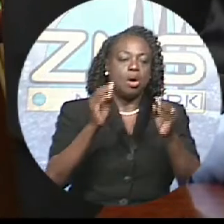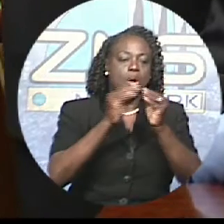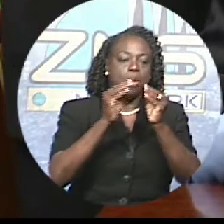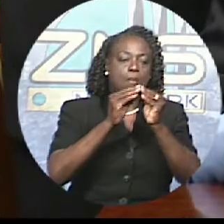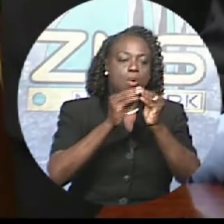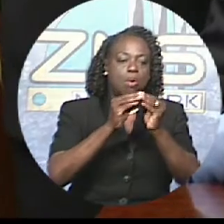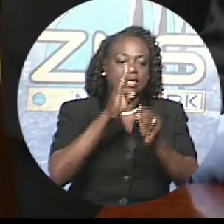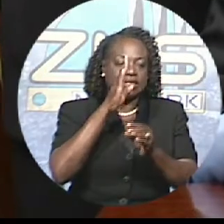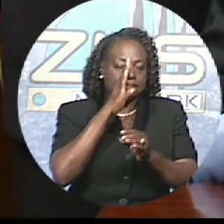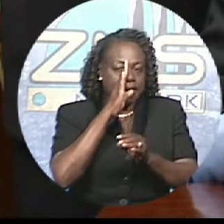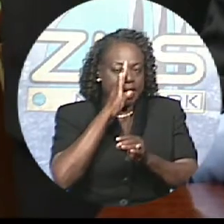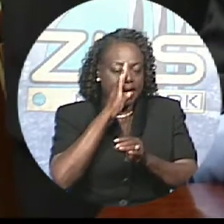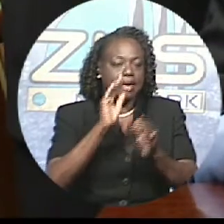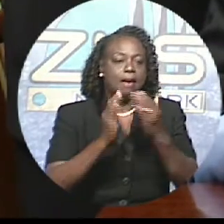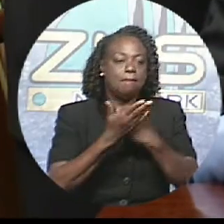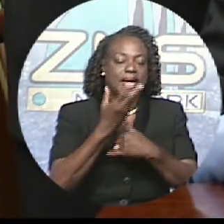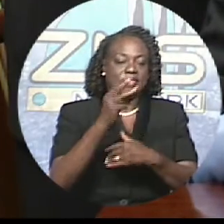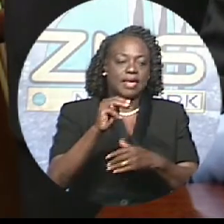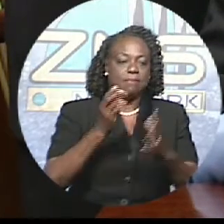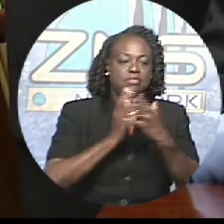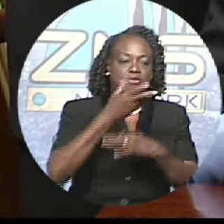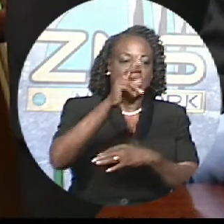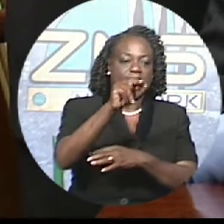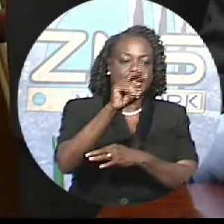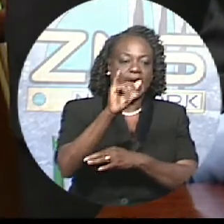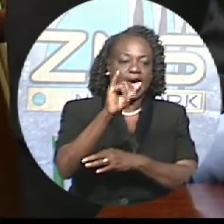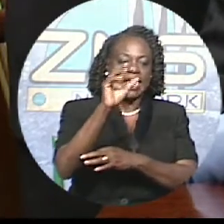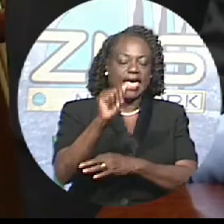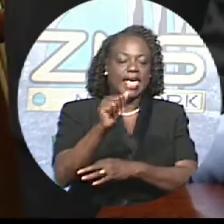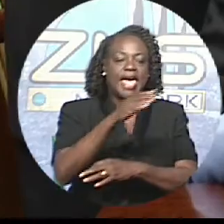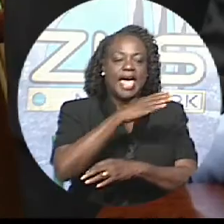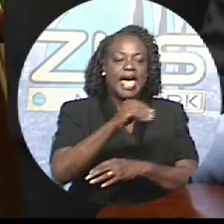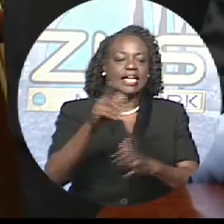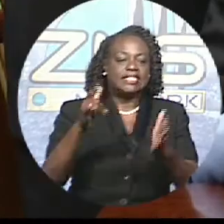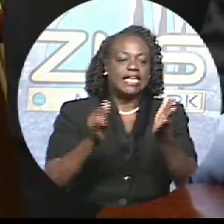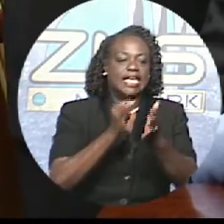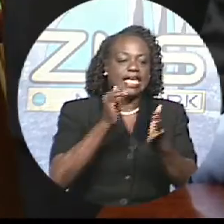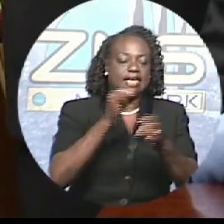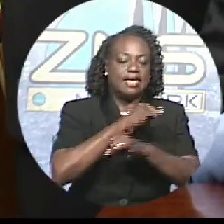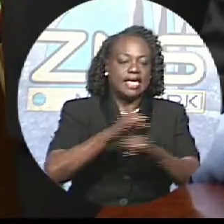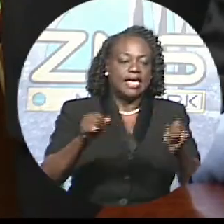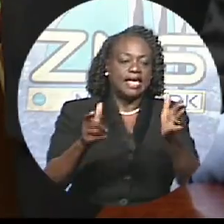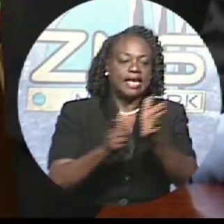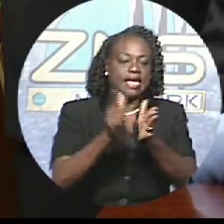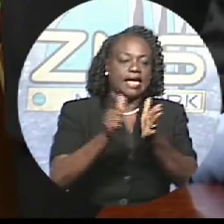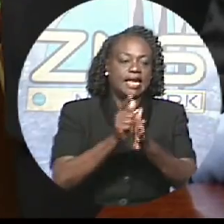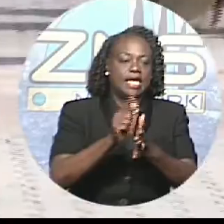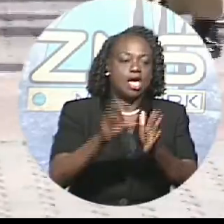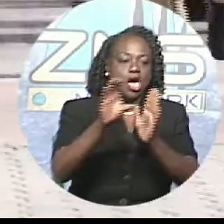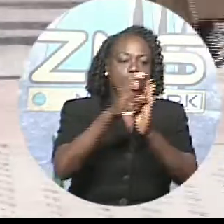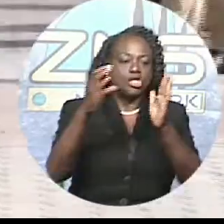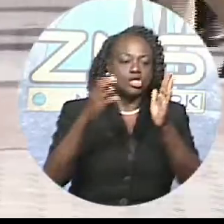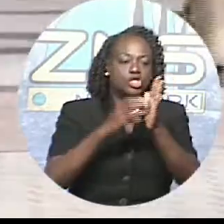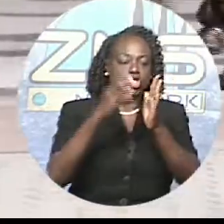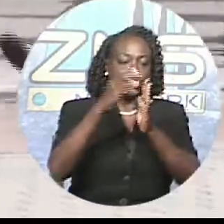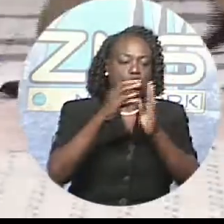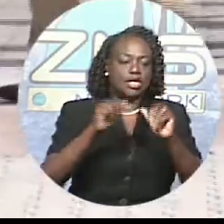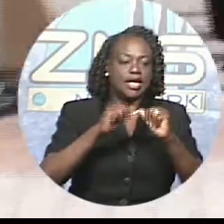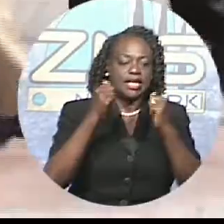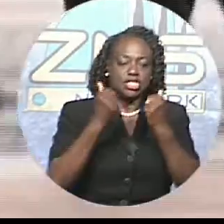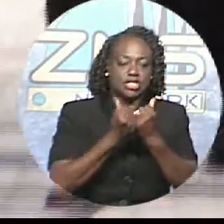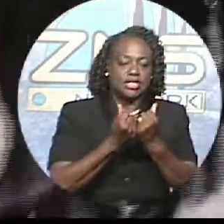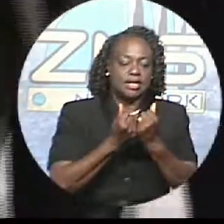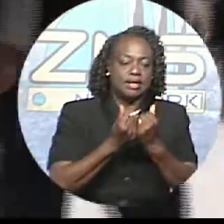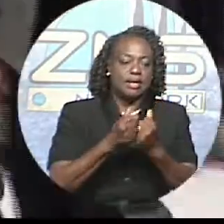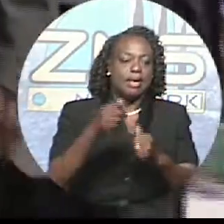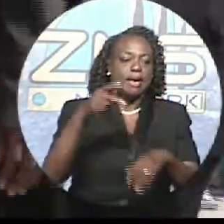reprehensible spying by them through the NIA, an illegally constituted agency. Pintard charges that the government is not being